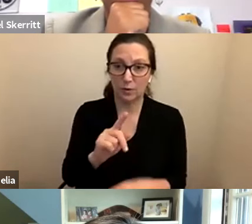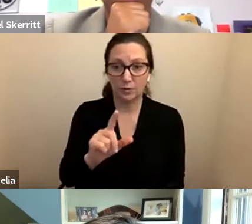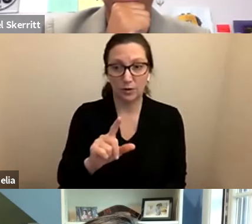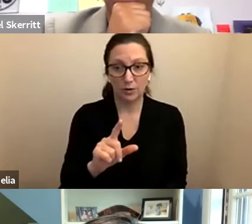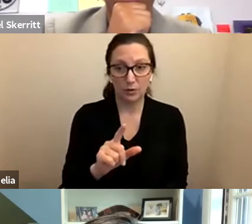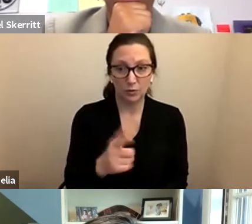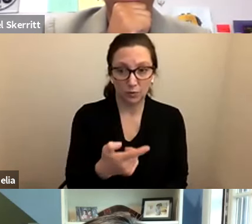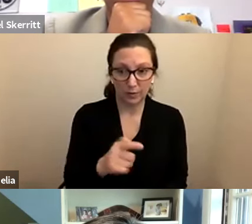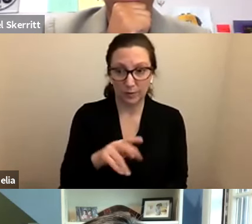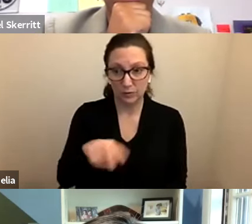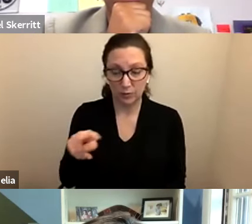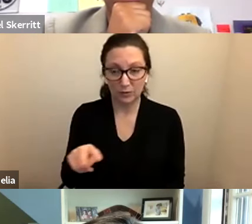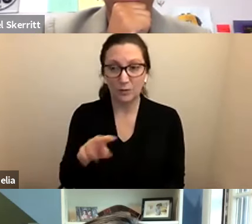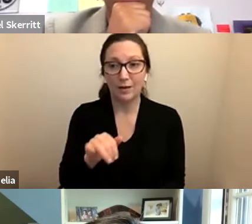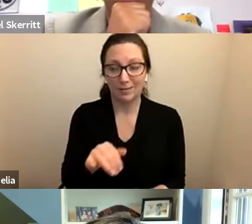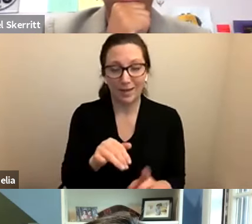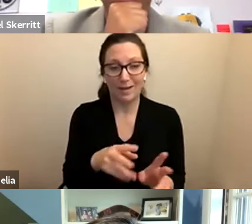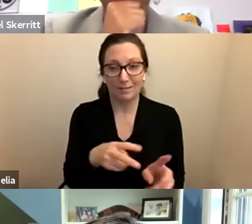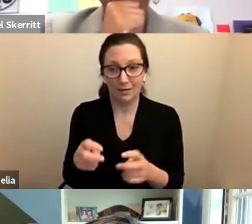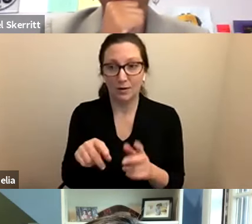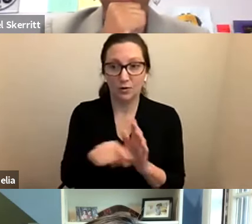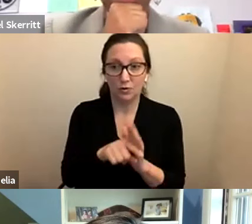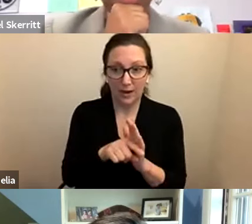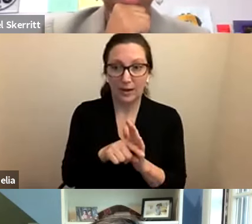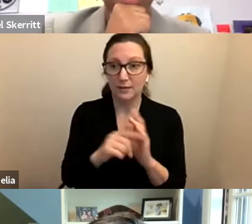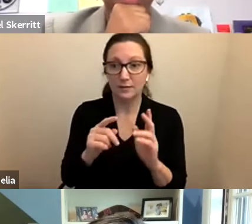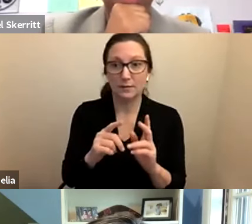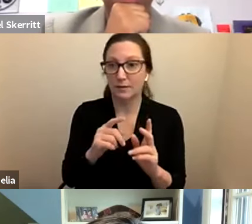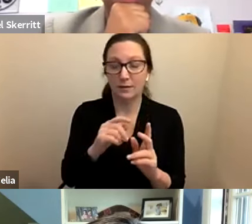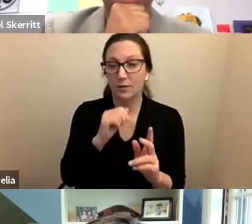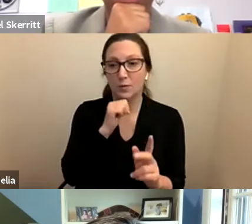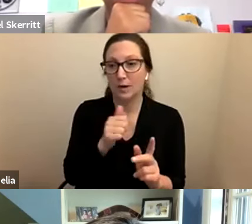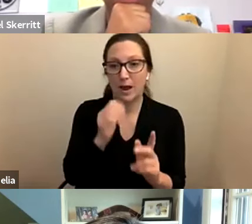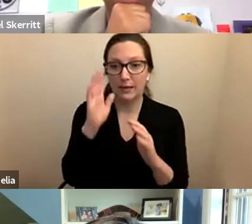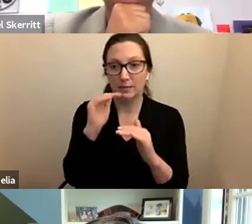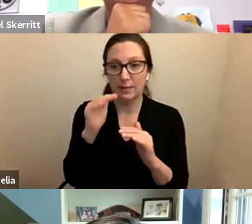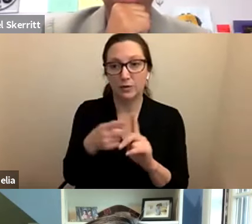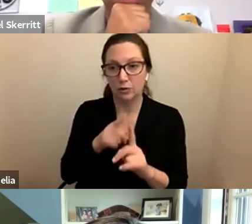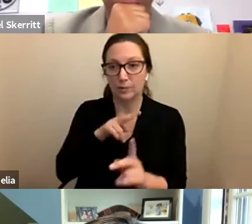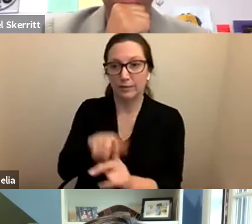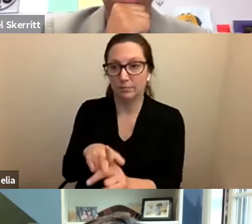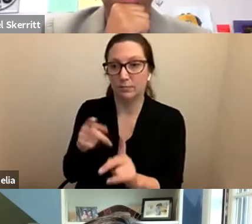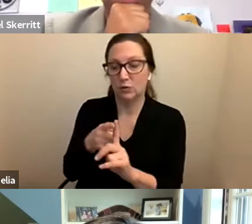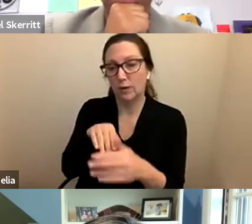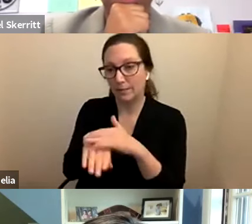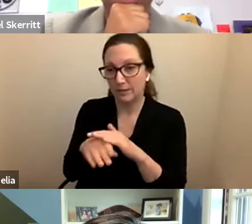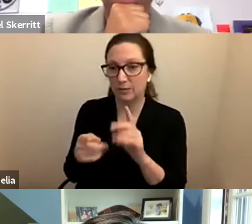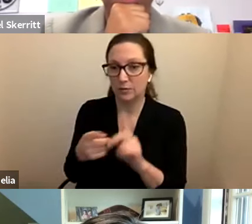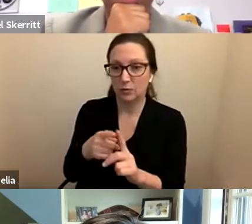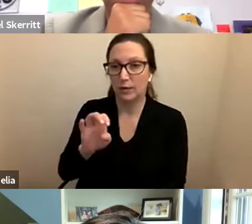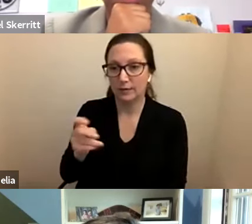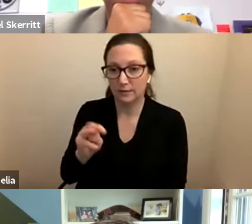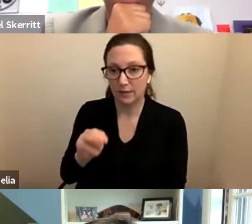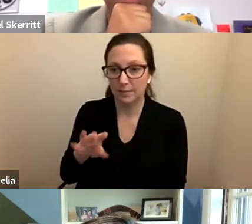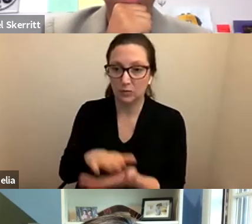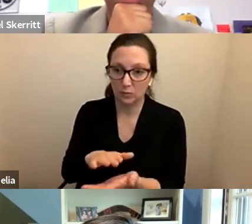21-22 used grades that at the time the grades were filed were not anticipated to be used for the admissions to the exam schools. So those grades